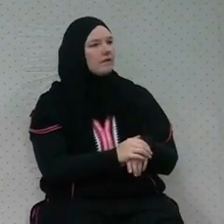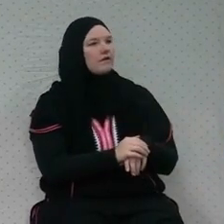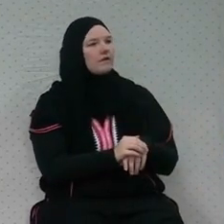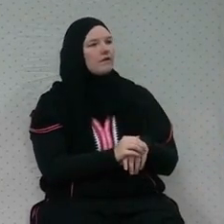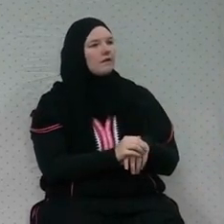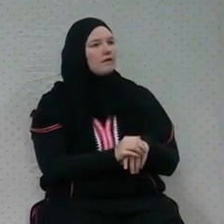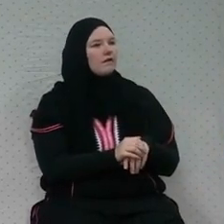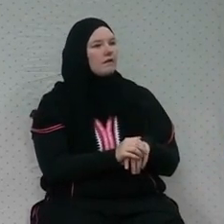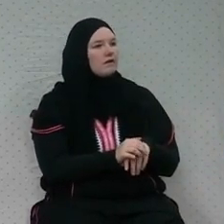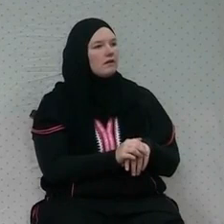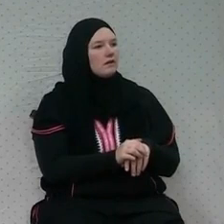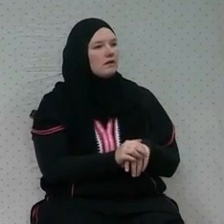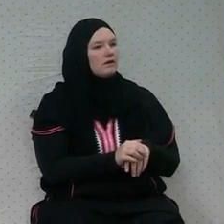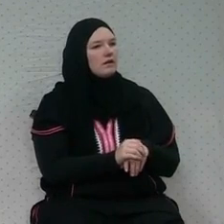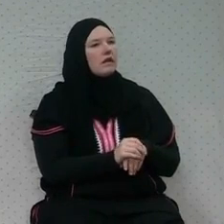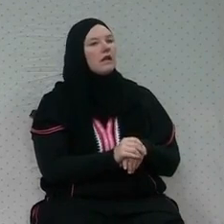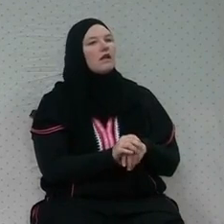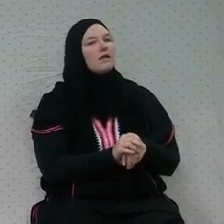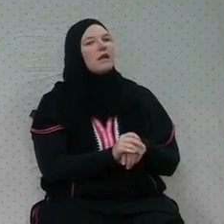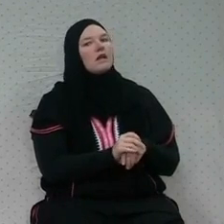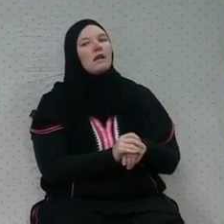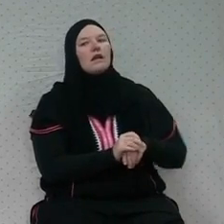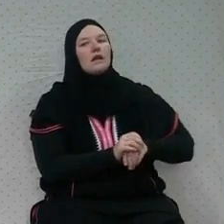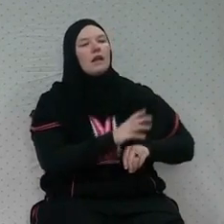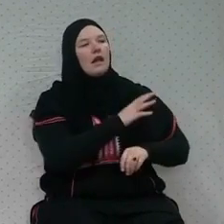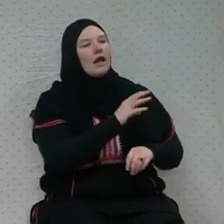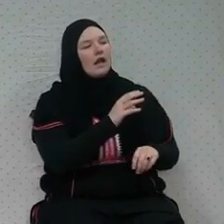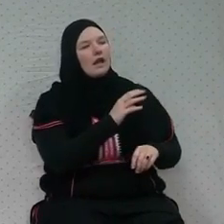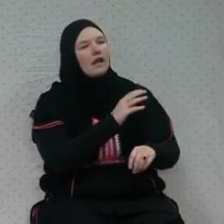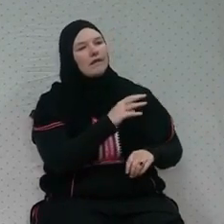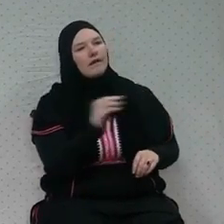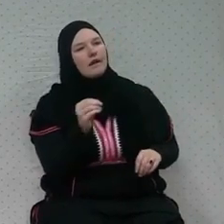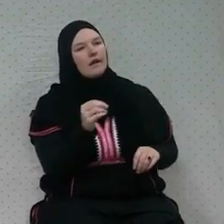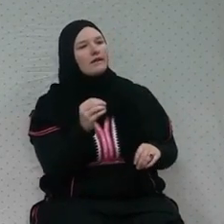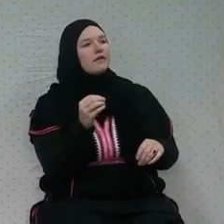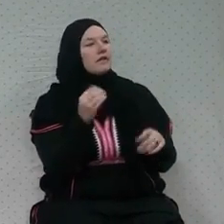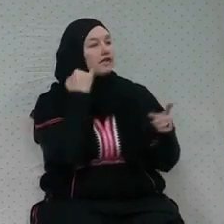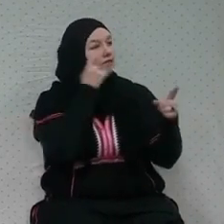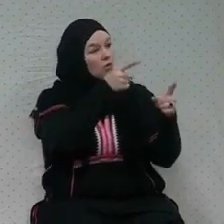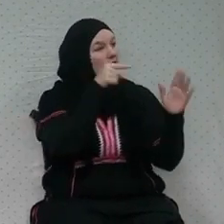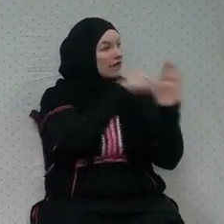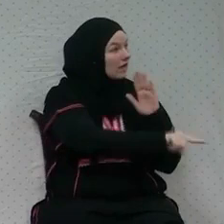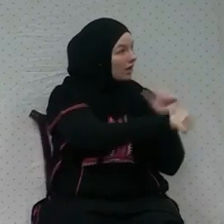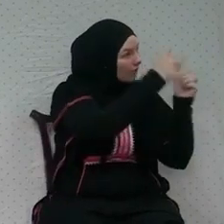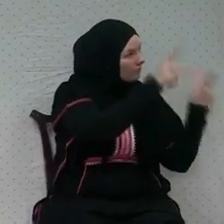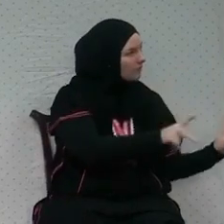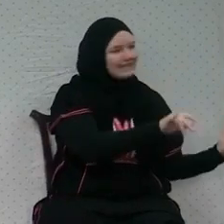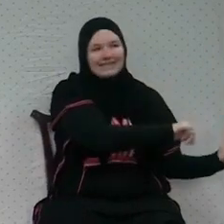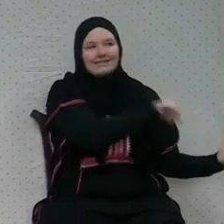yourself, because when you kill your brother, who is part of your soul, you are actually killing yourself. So the expression is,